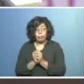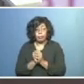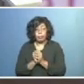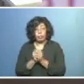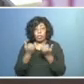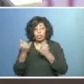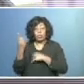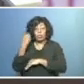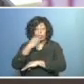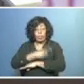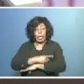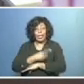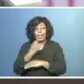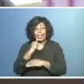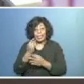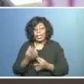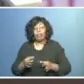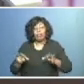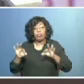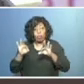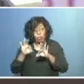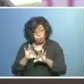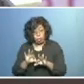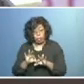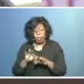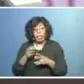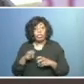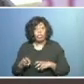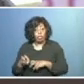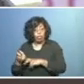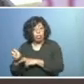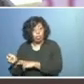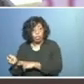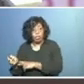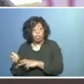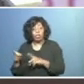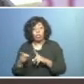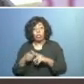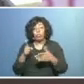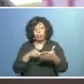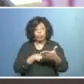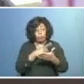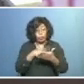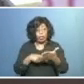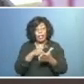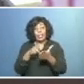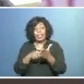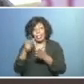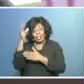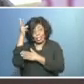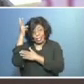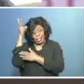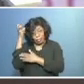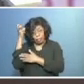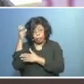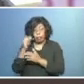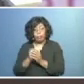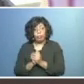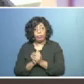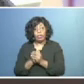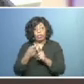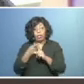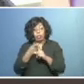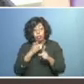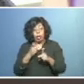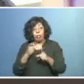Today is an important step in the journey to eradicate this evil. So on behalf of